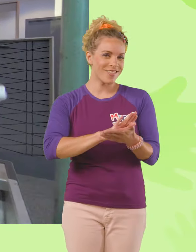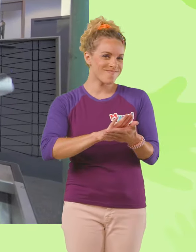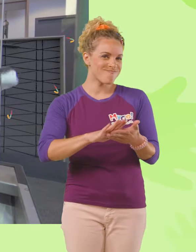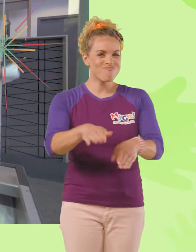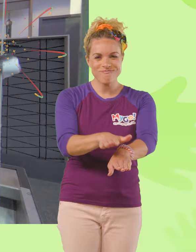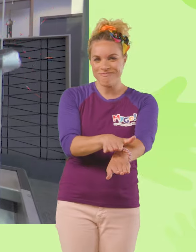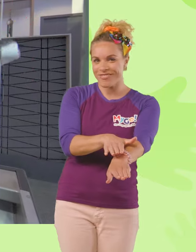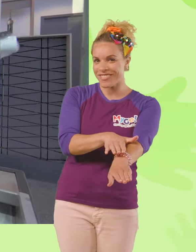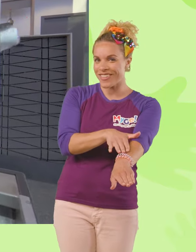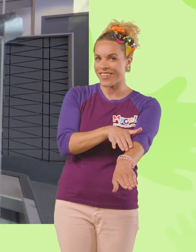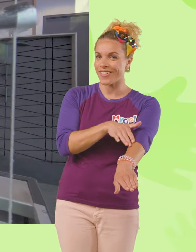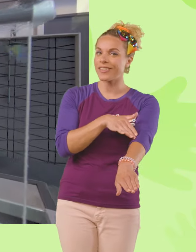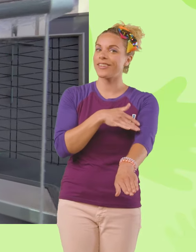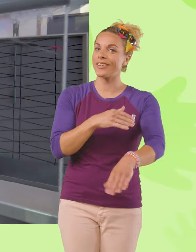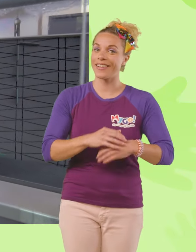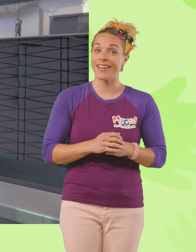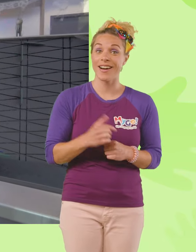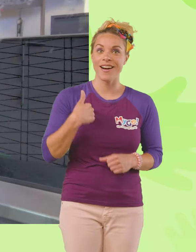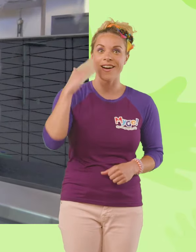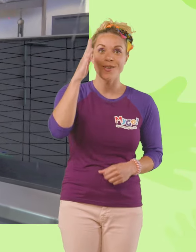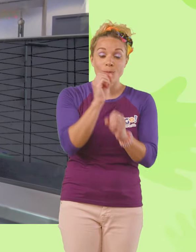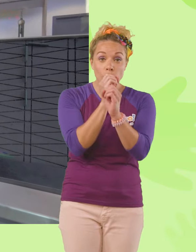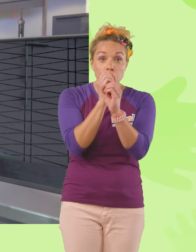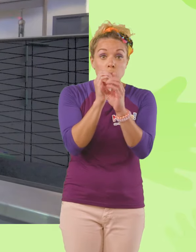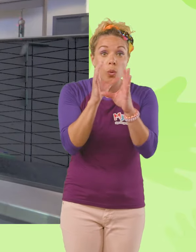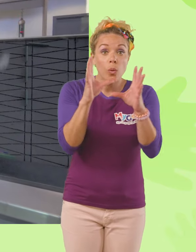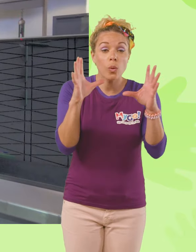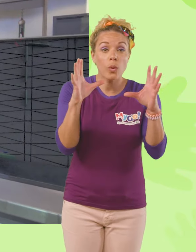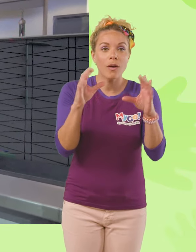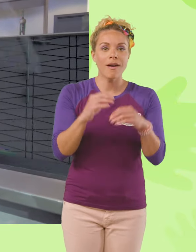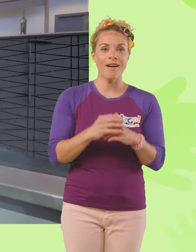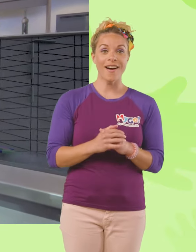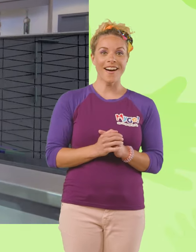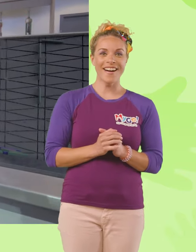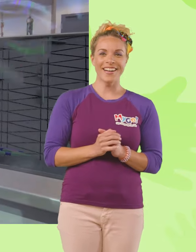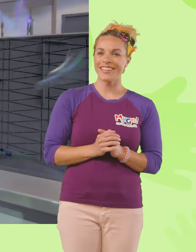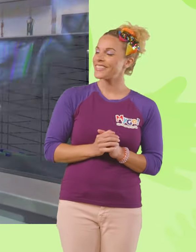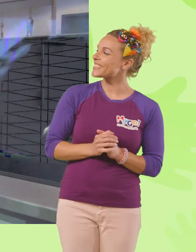Nice and slow. And I'm gonna blow now.